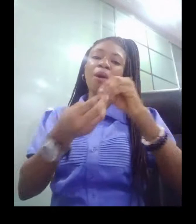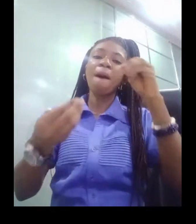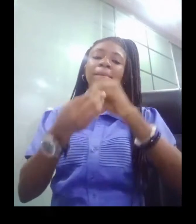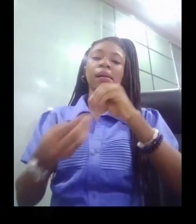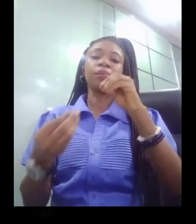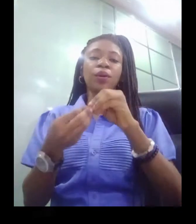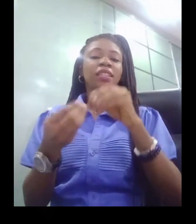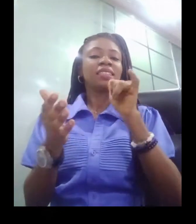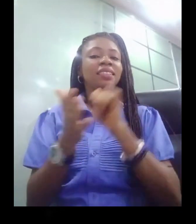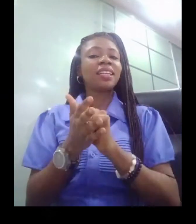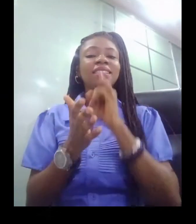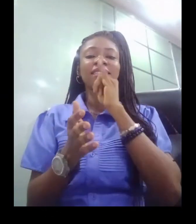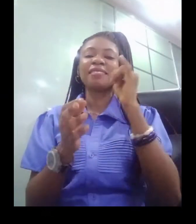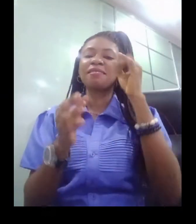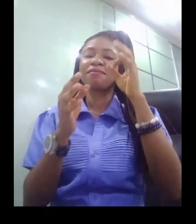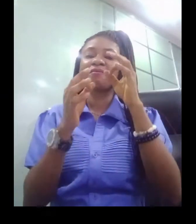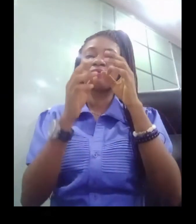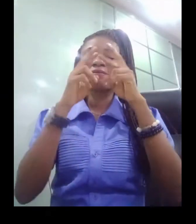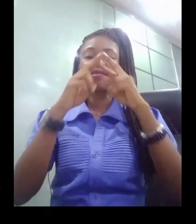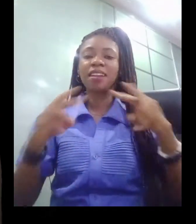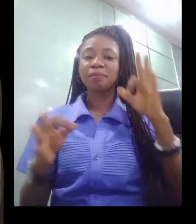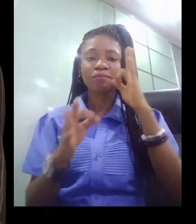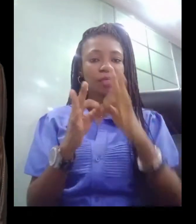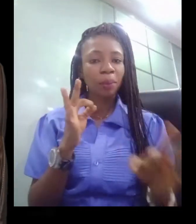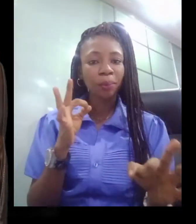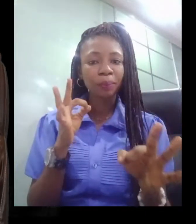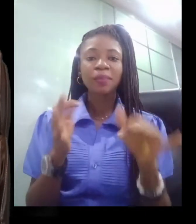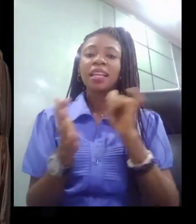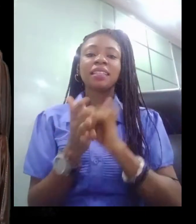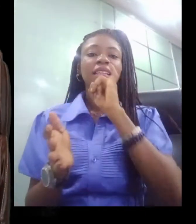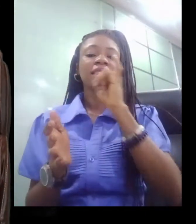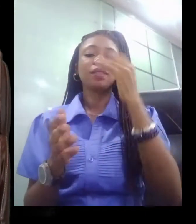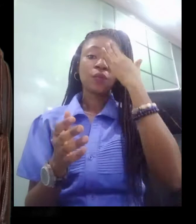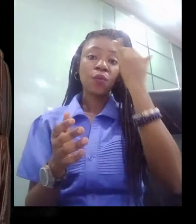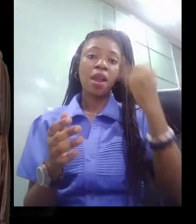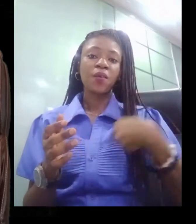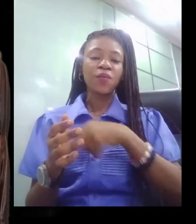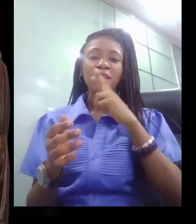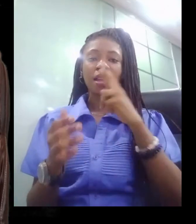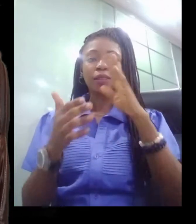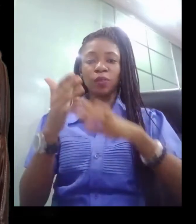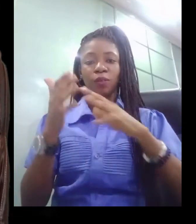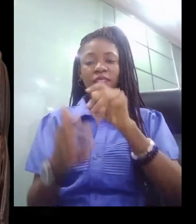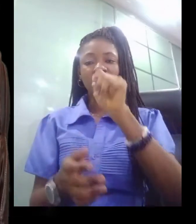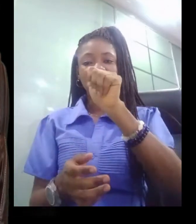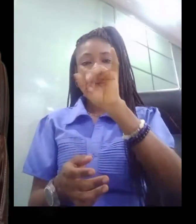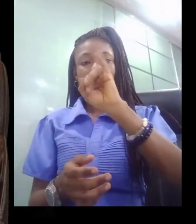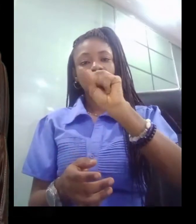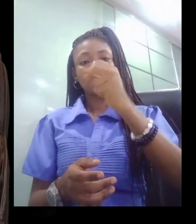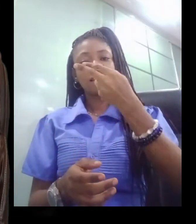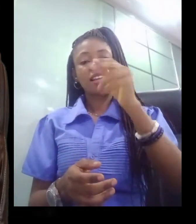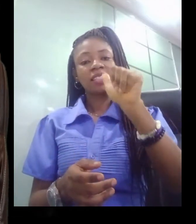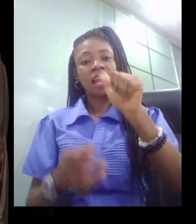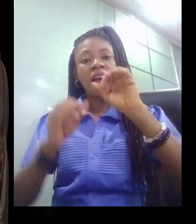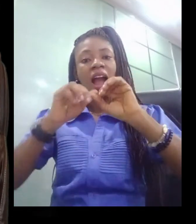is as simple as that. That is why we are studying Aisha, how she narrated